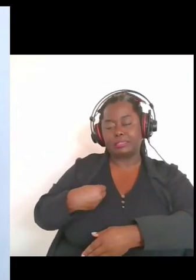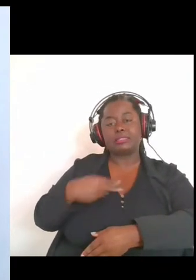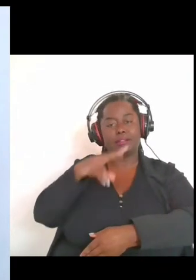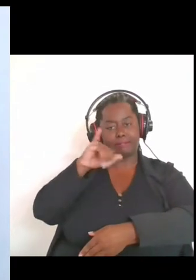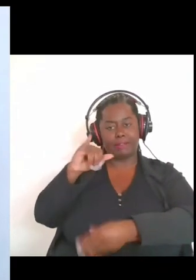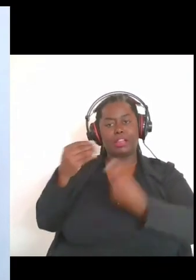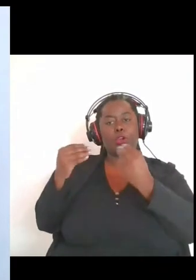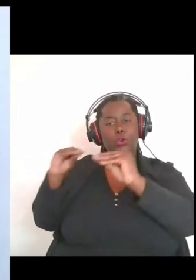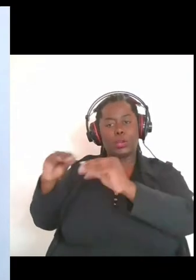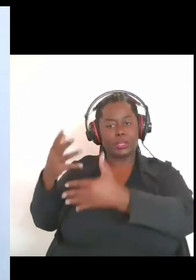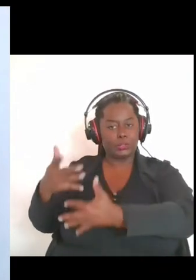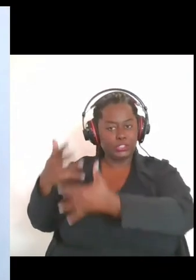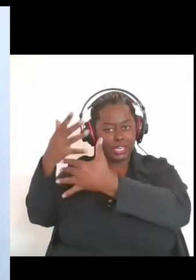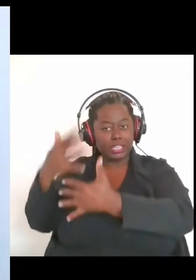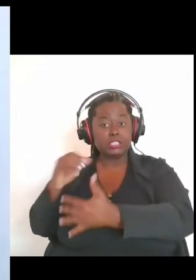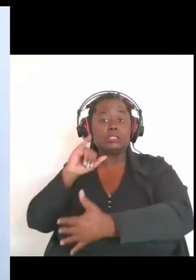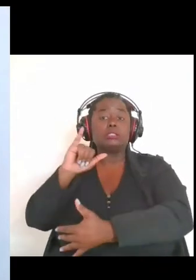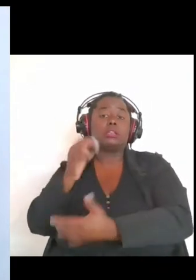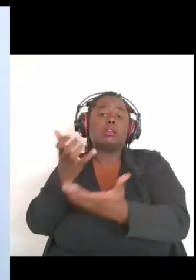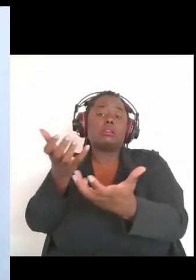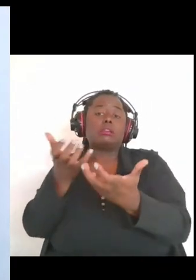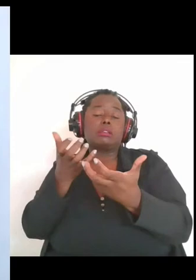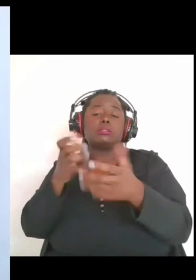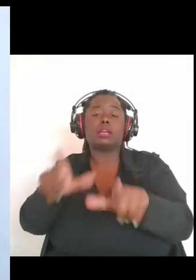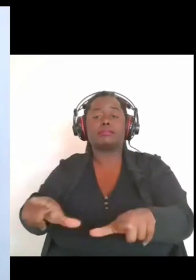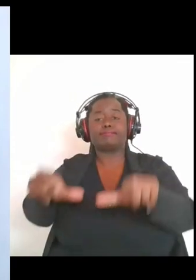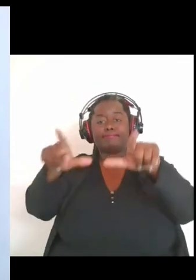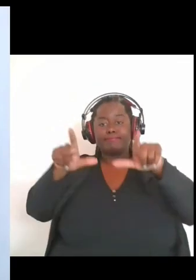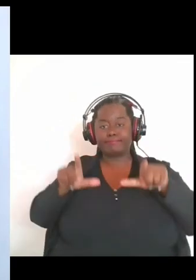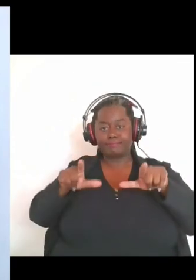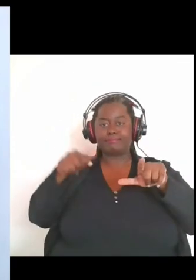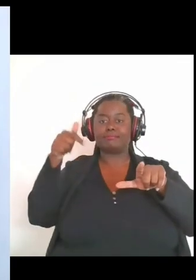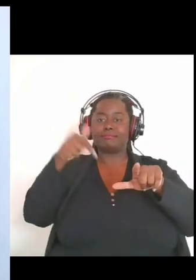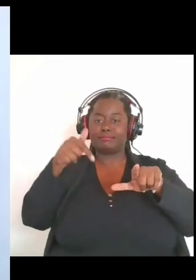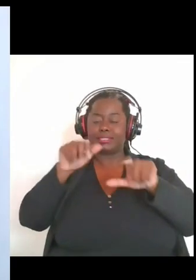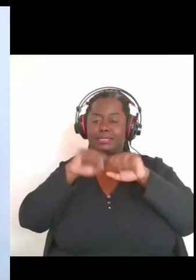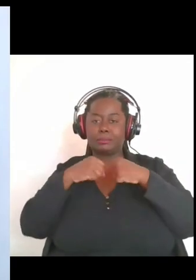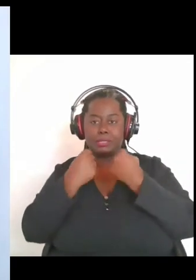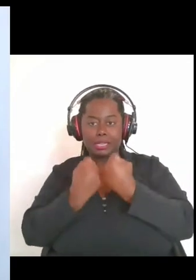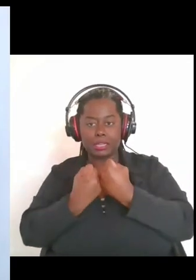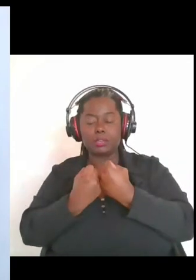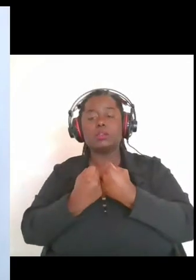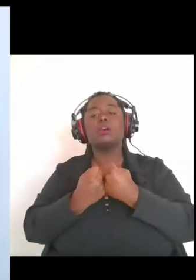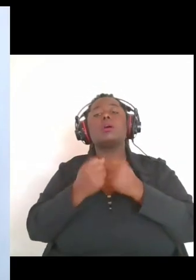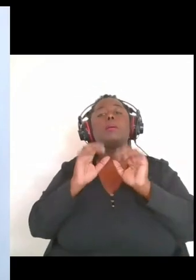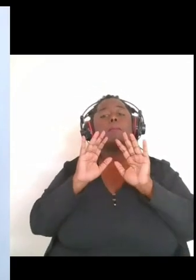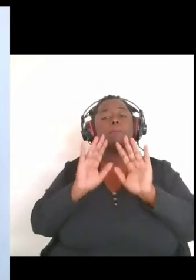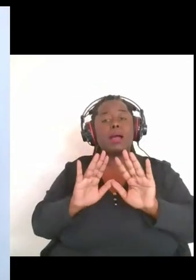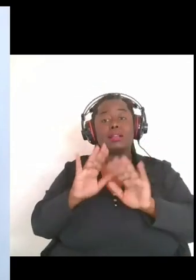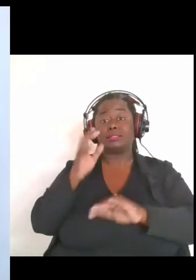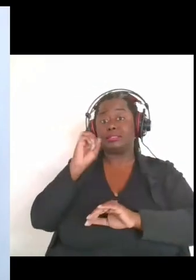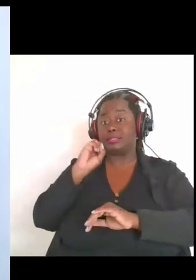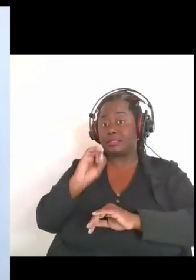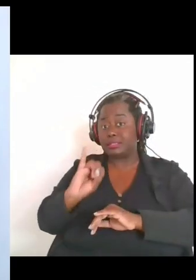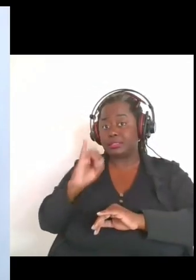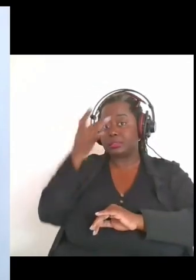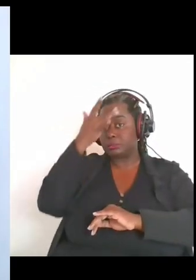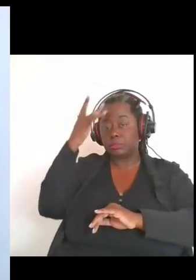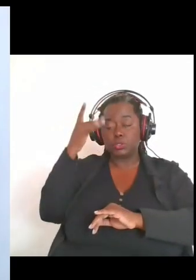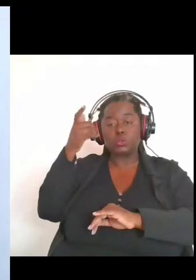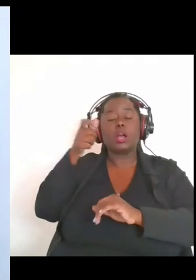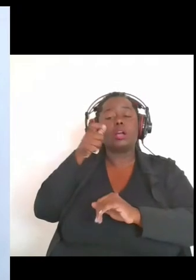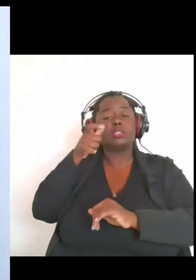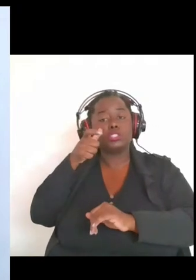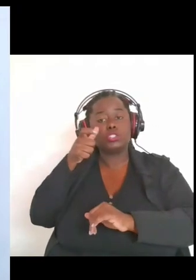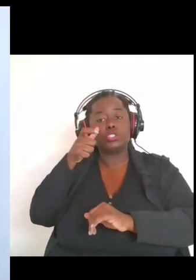attendance list if you want to get a certificate of participation in this seminar these certificates will be produced